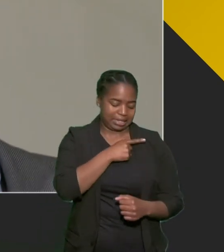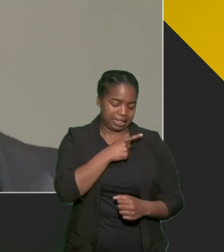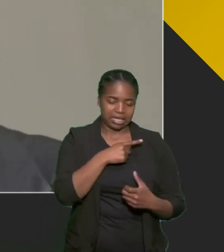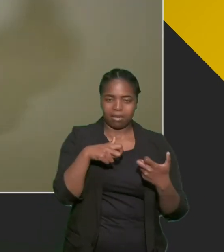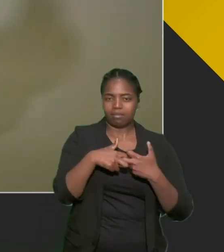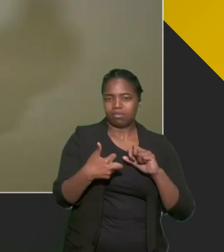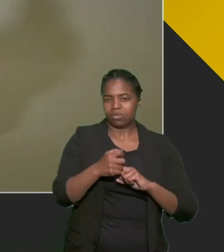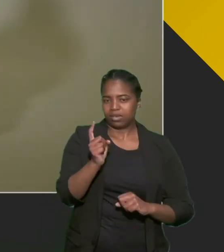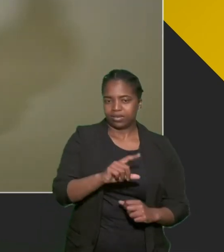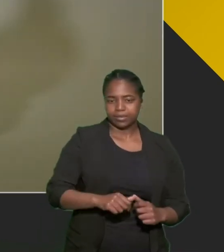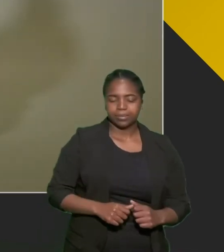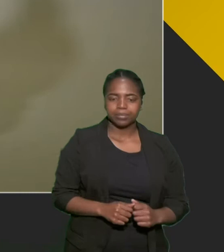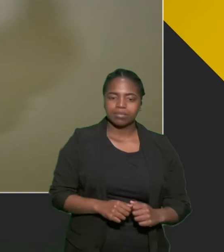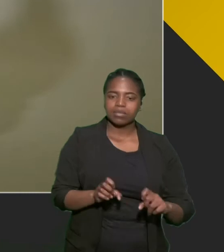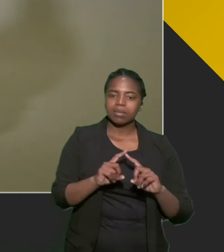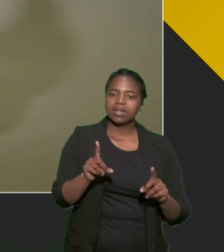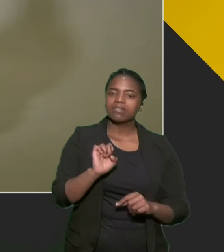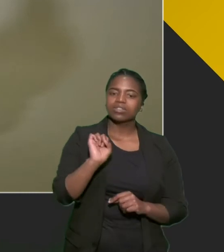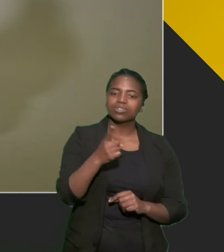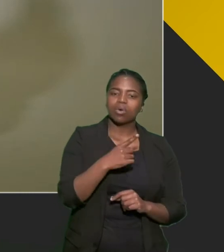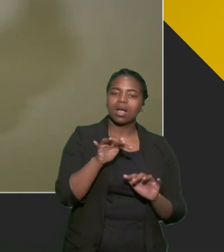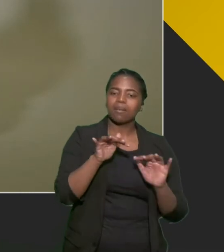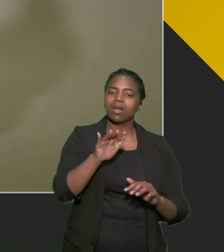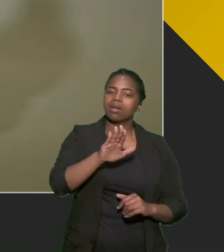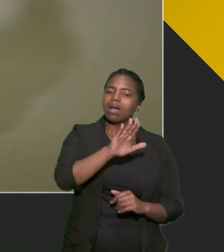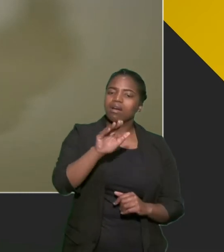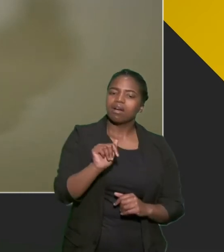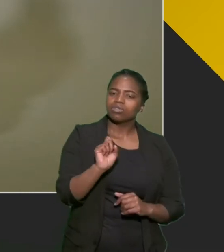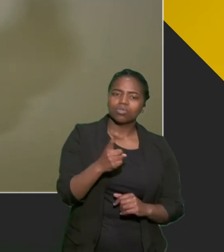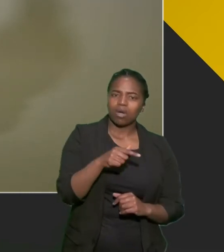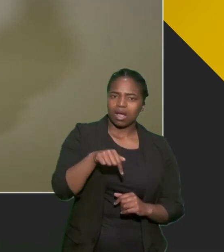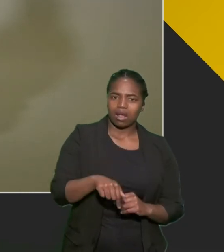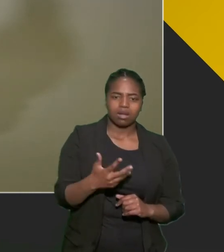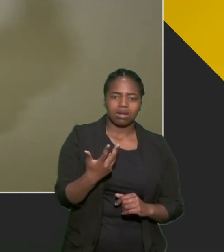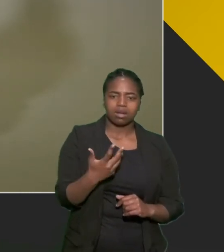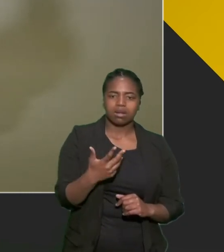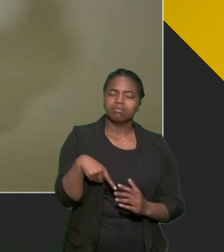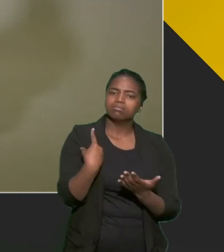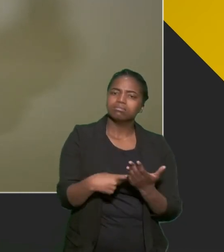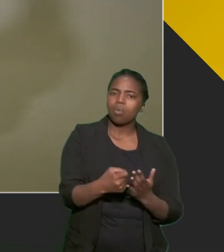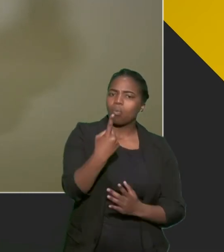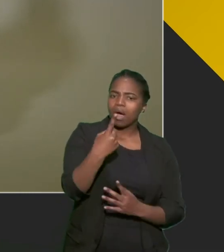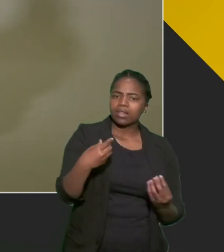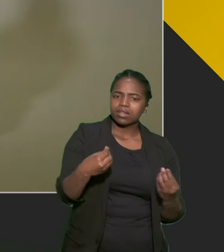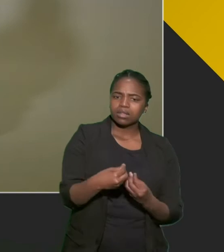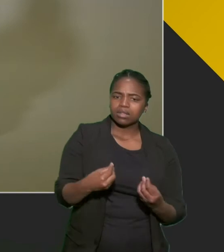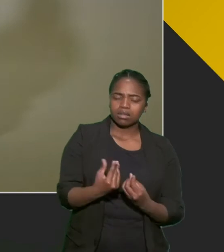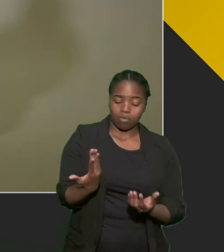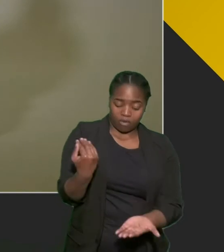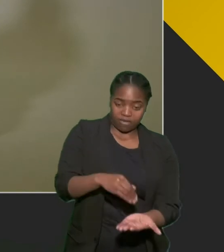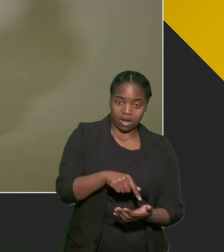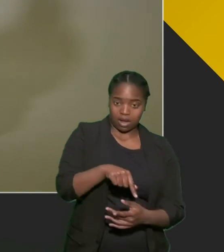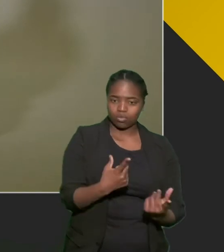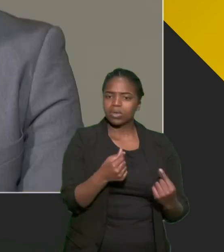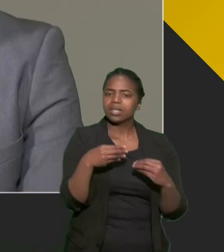le abayibangayo. But me ukuthi sonke njengama Africa, wonke amazwe e-Africa bekhuluma inkulumo eyodwa yokuthi muza e-Africa uzokwenza